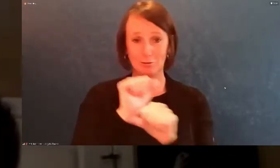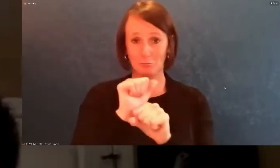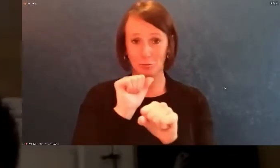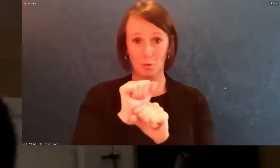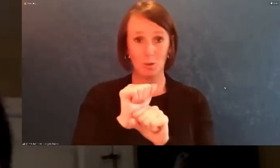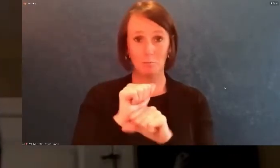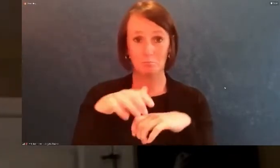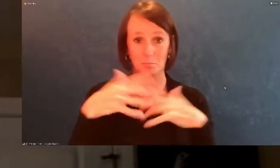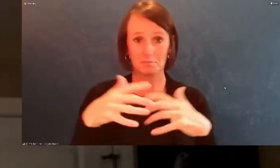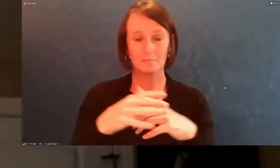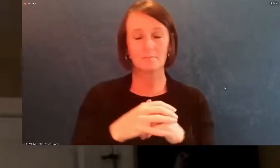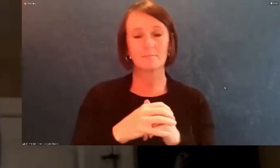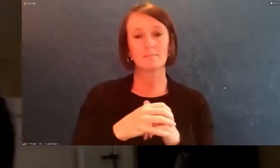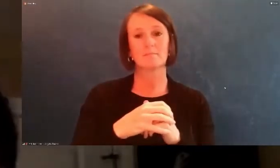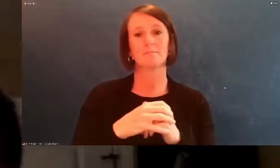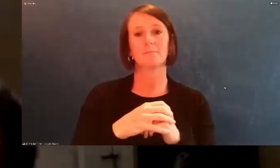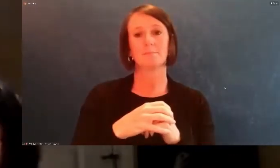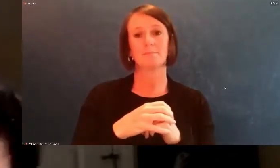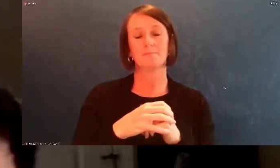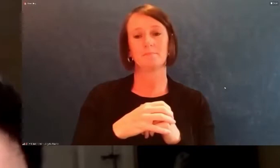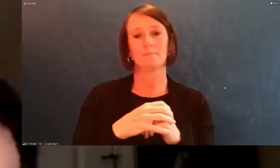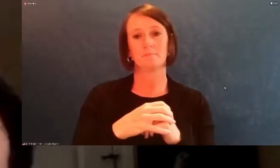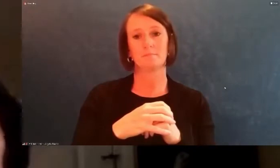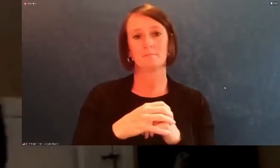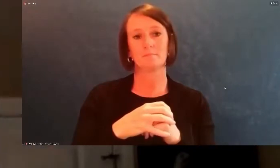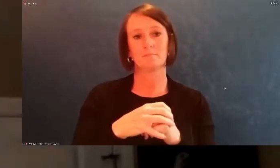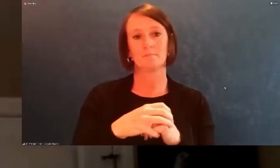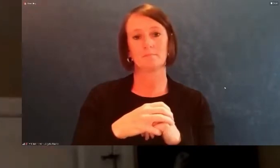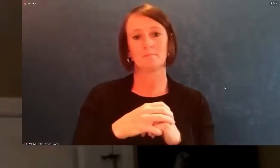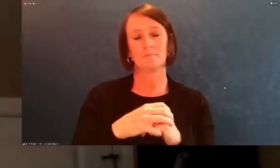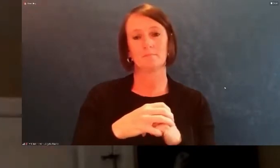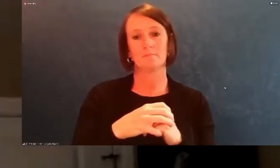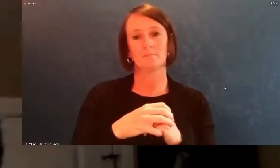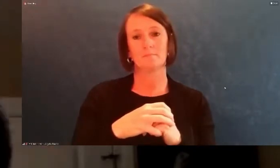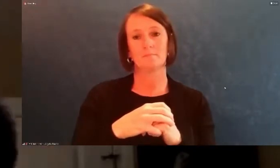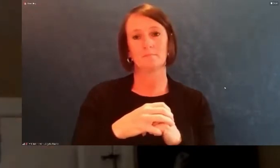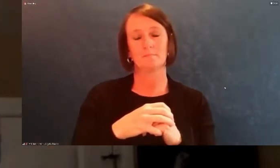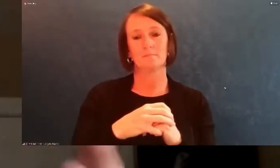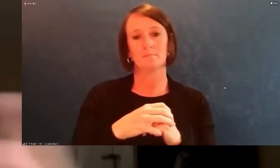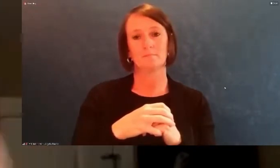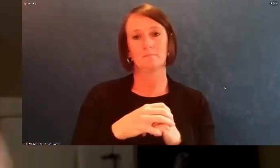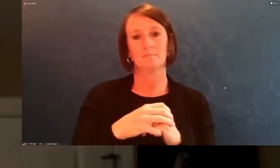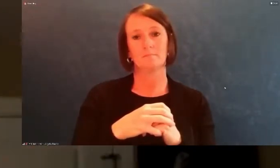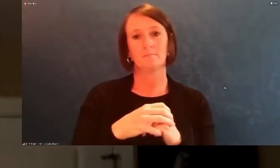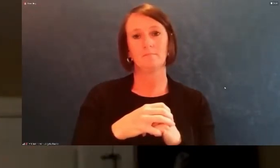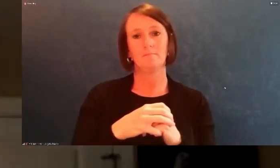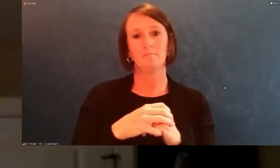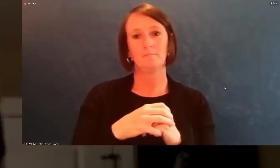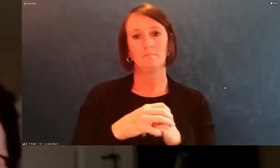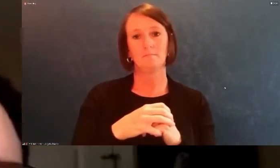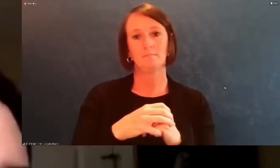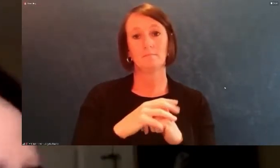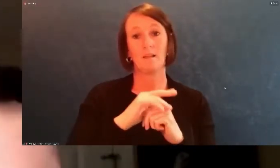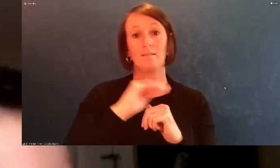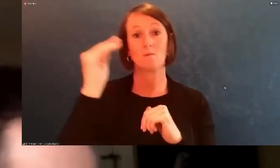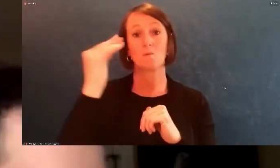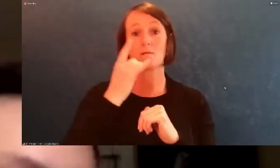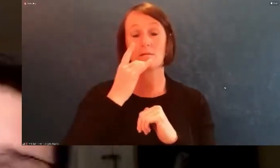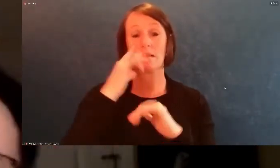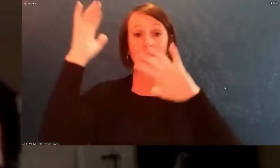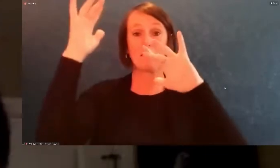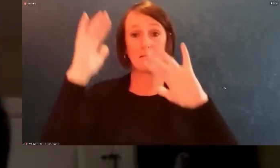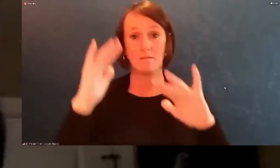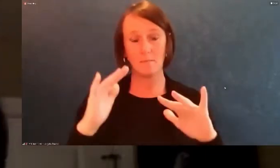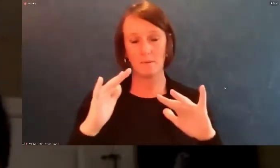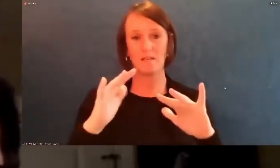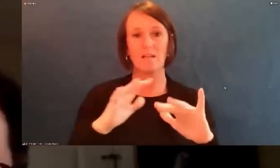another little backup plan. All you got to do is if you're ever being chased by, the northern lights, grab an old dog, a dog